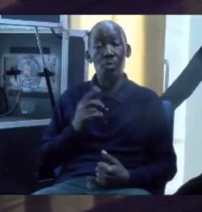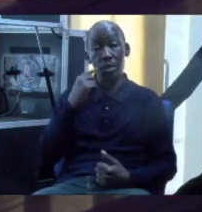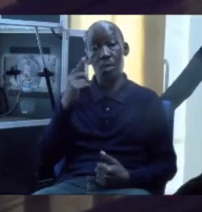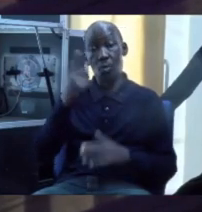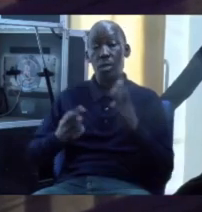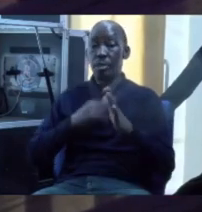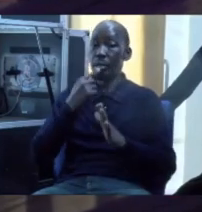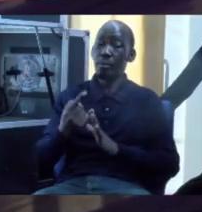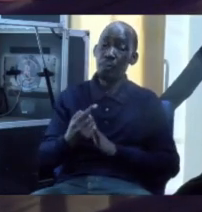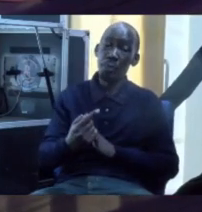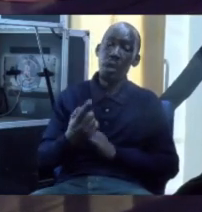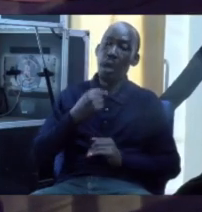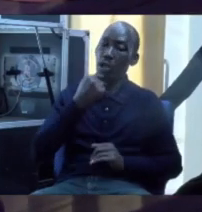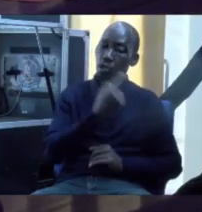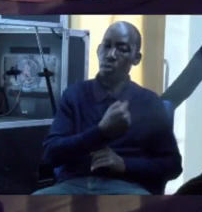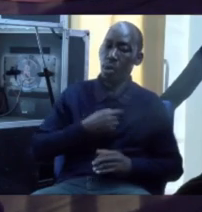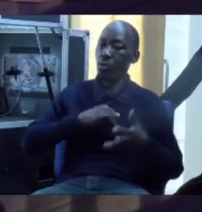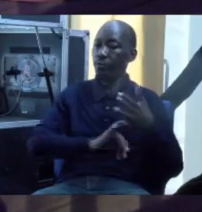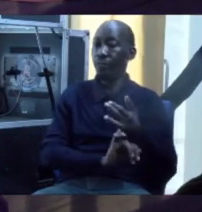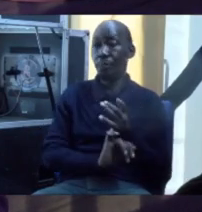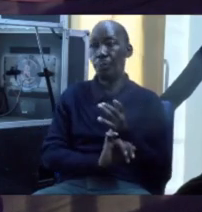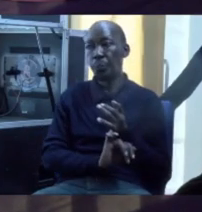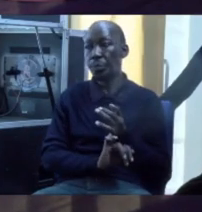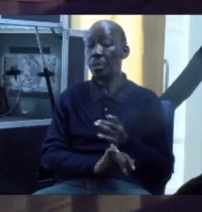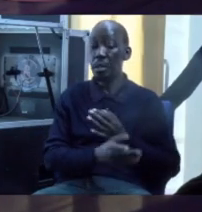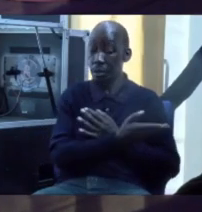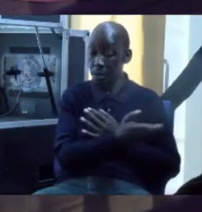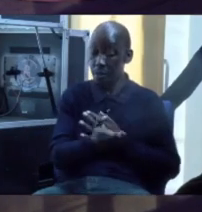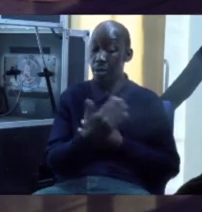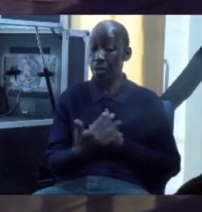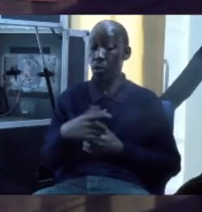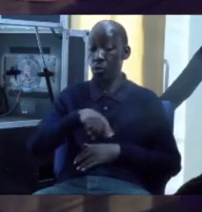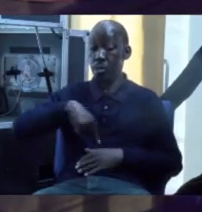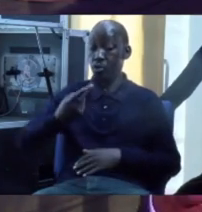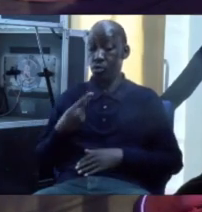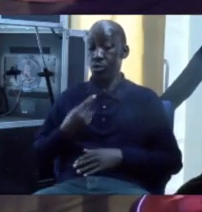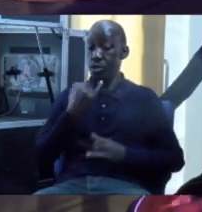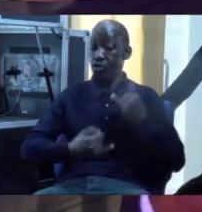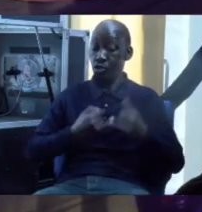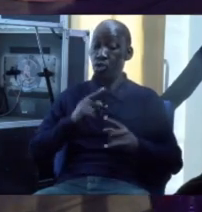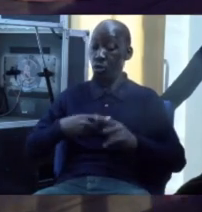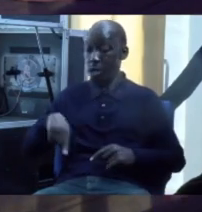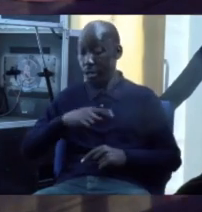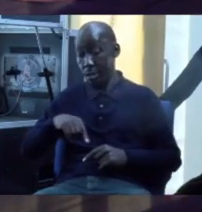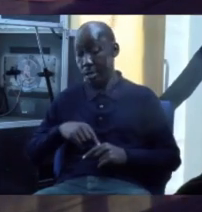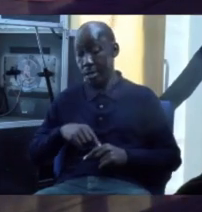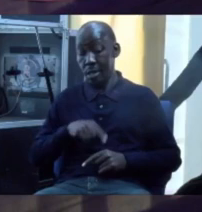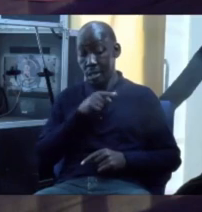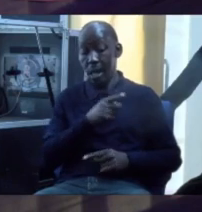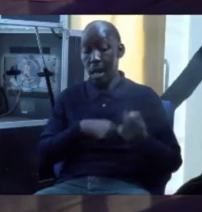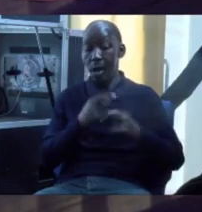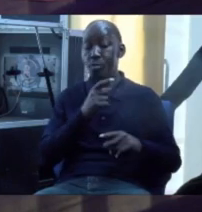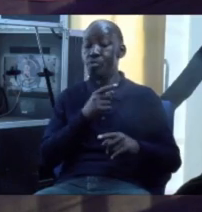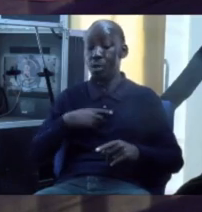ninayosema? I told my wife, nikamwambia mke wangu, these things we are enjoying, vitu hivi tunavyofurahia, to us, vijari, they have come at